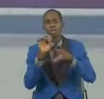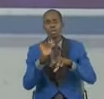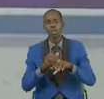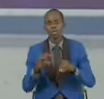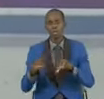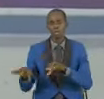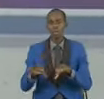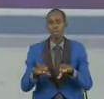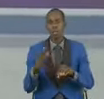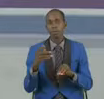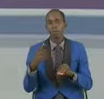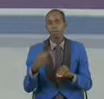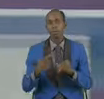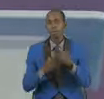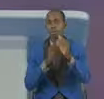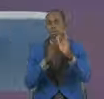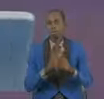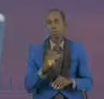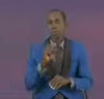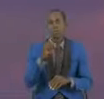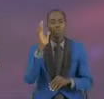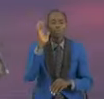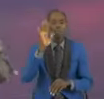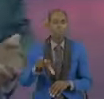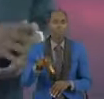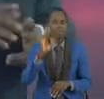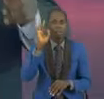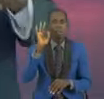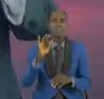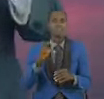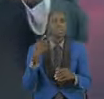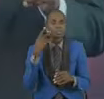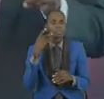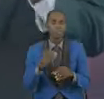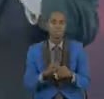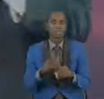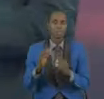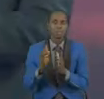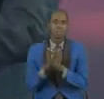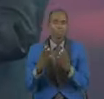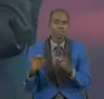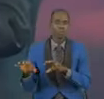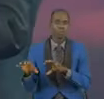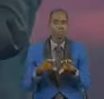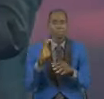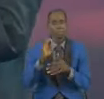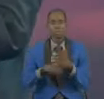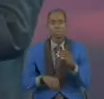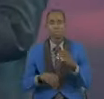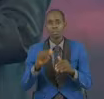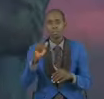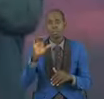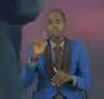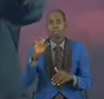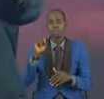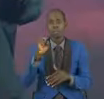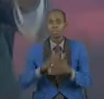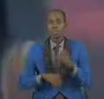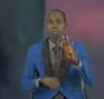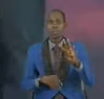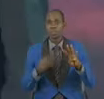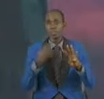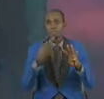to find, it says in Acts of the Apostles chapter 4, it said that they had great grace. And